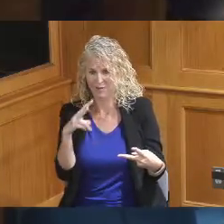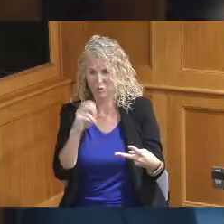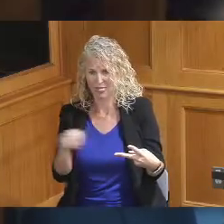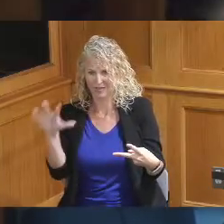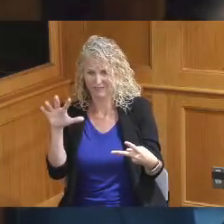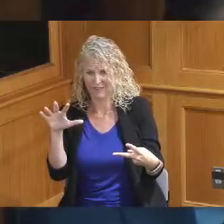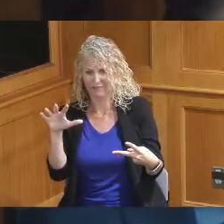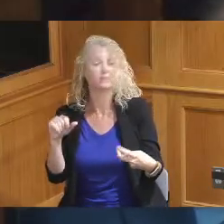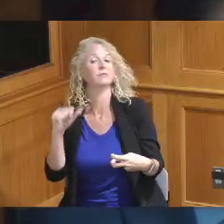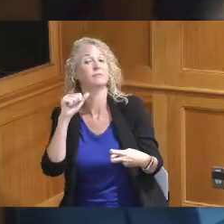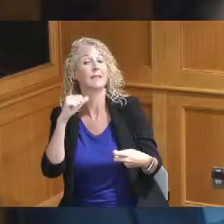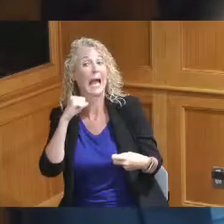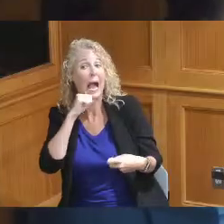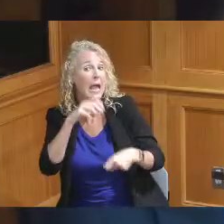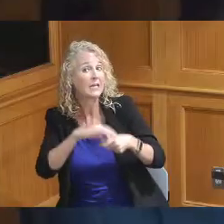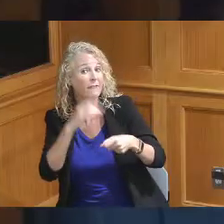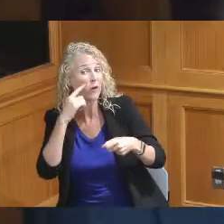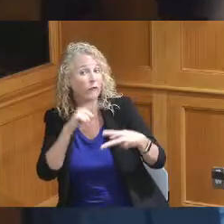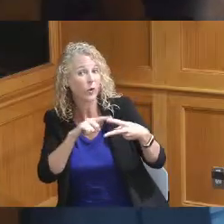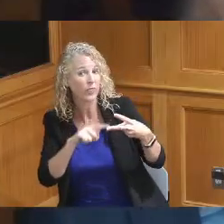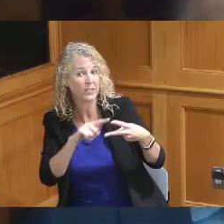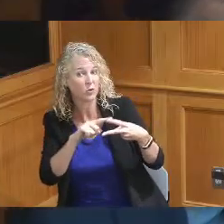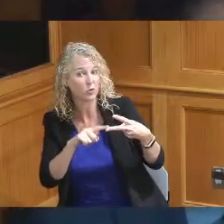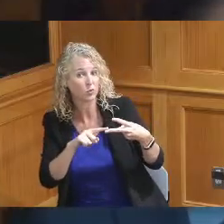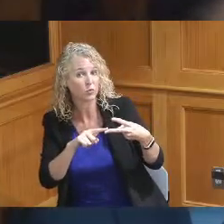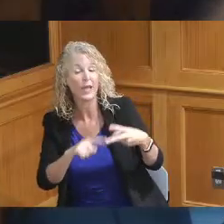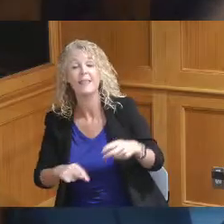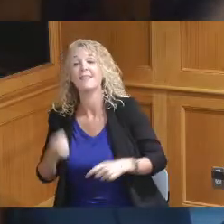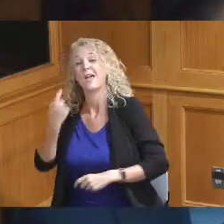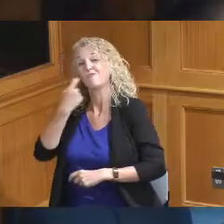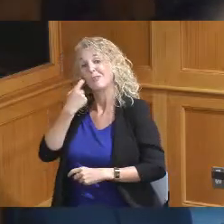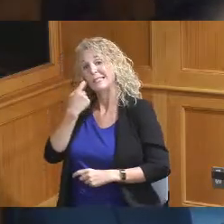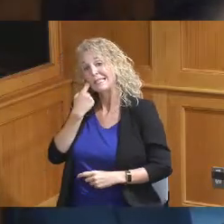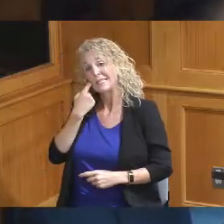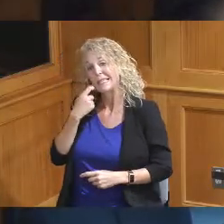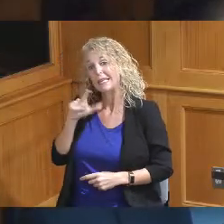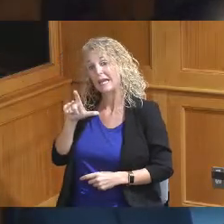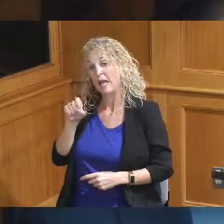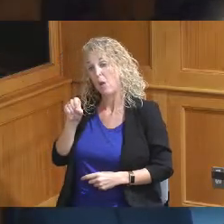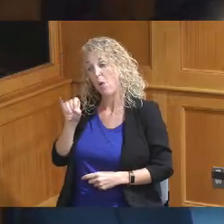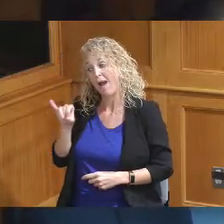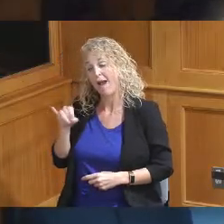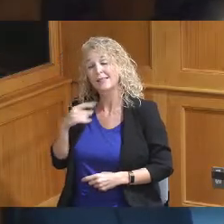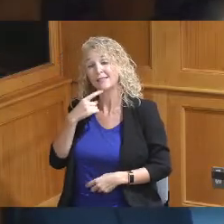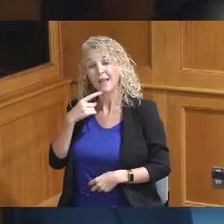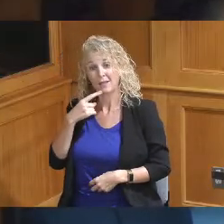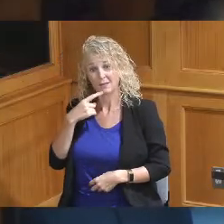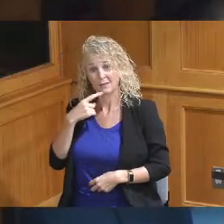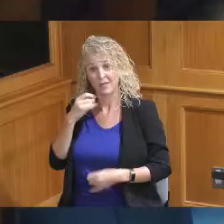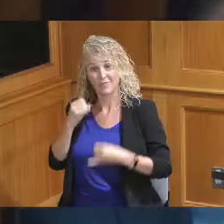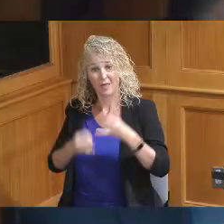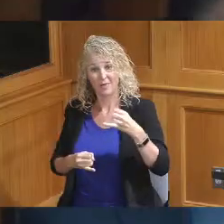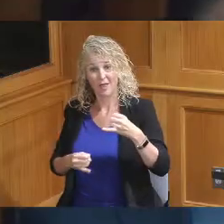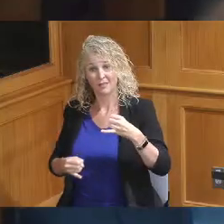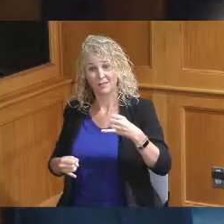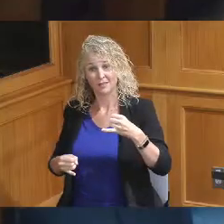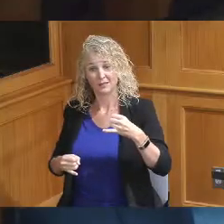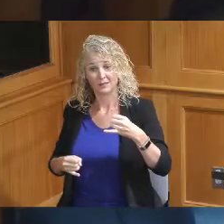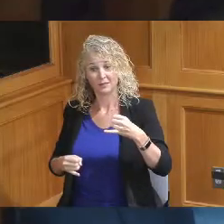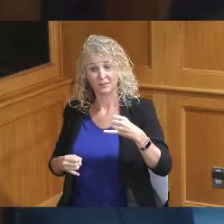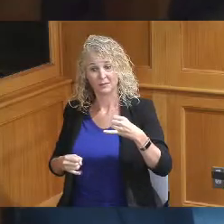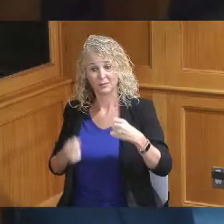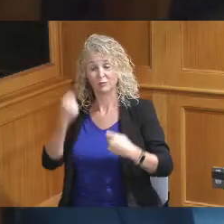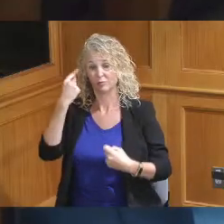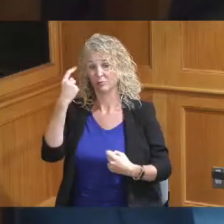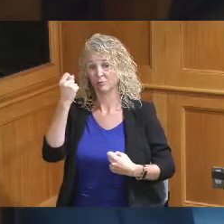voted on, I did not vote in favor of it. If you read it, it goes down to the last, be it